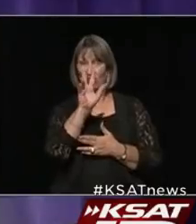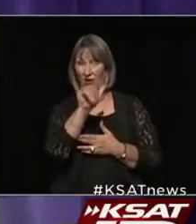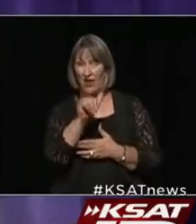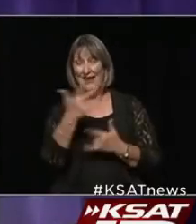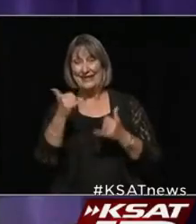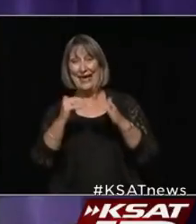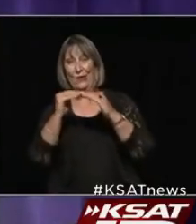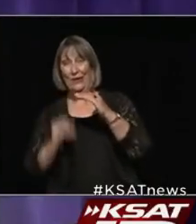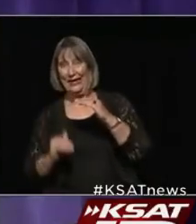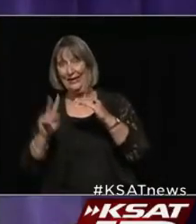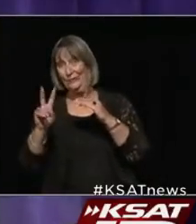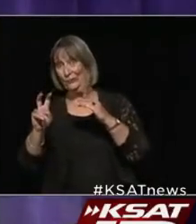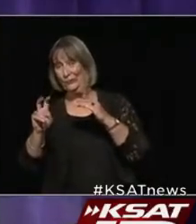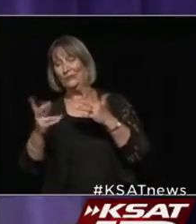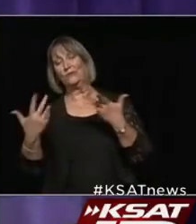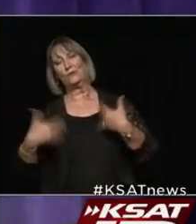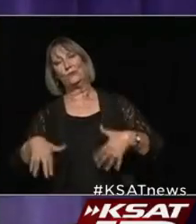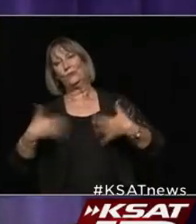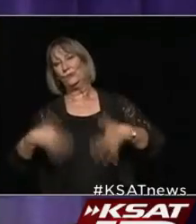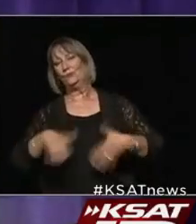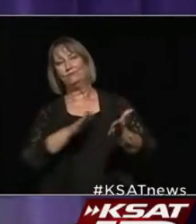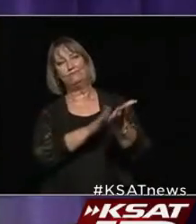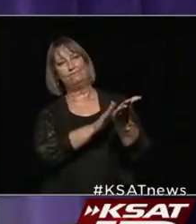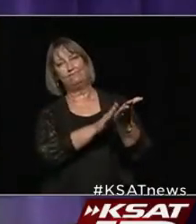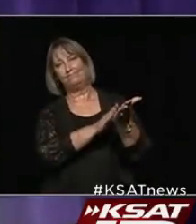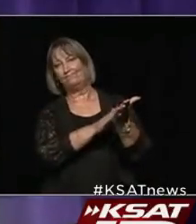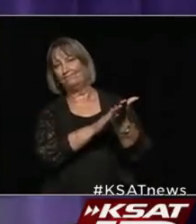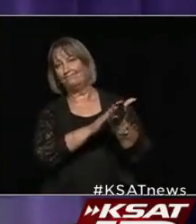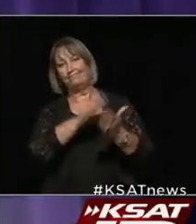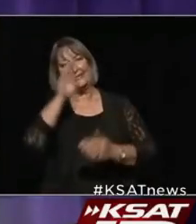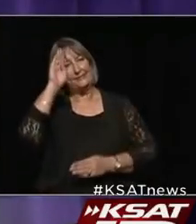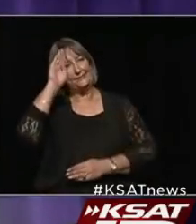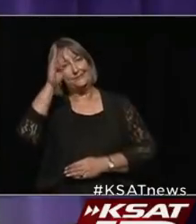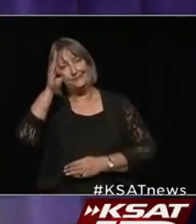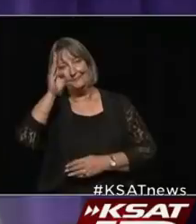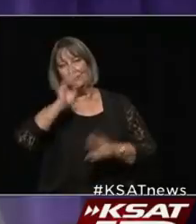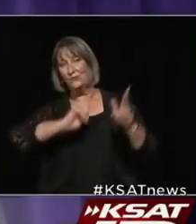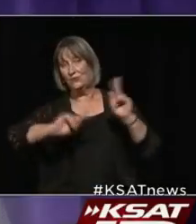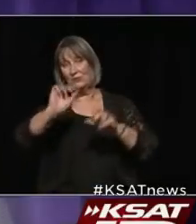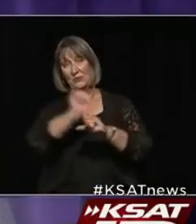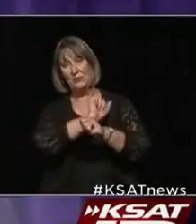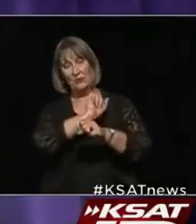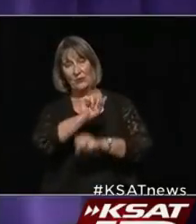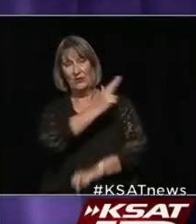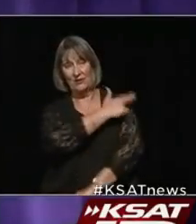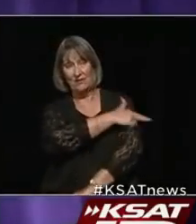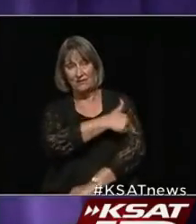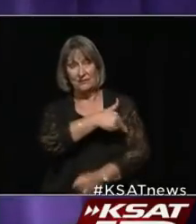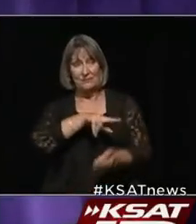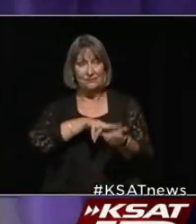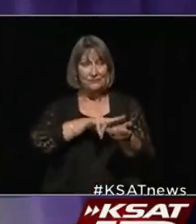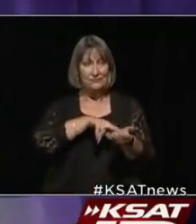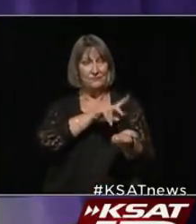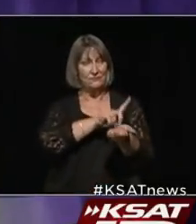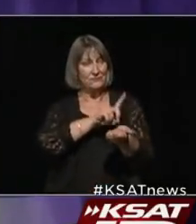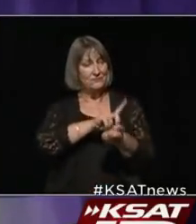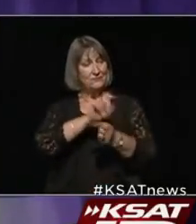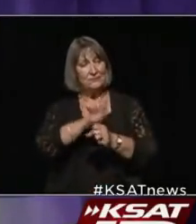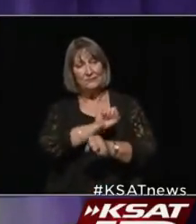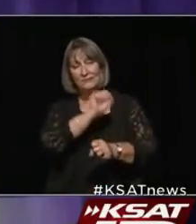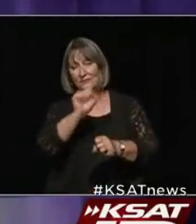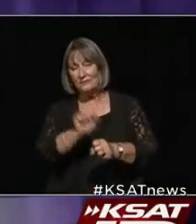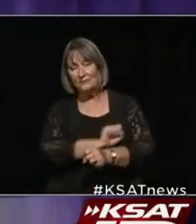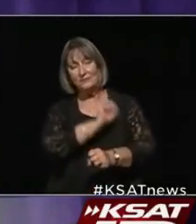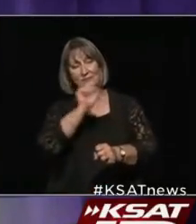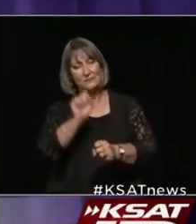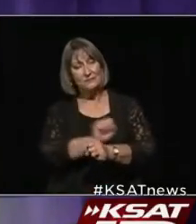200. So just kudos and a tip of the hat to those that are sacrificing, working long hours and helping folks